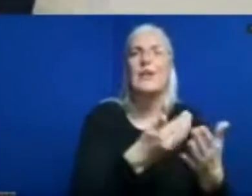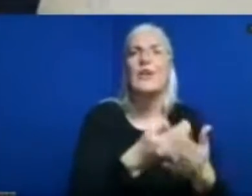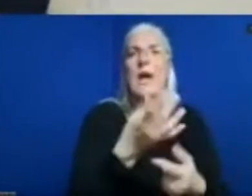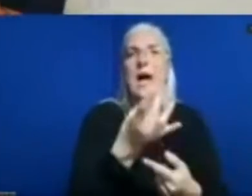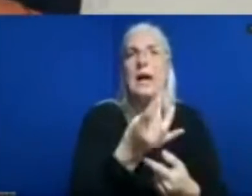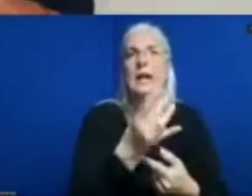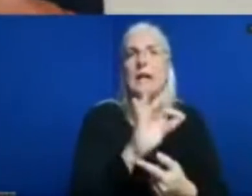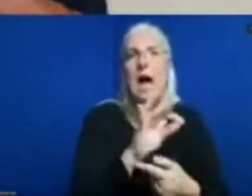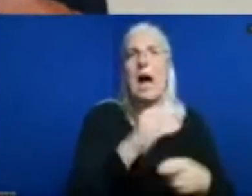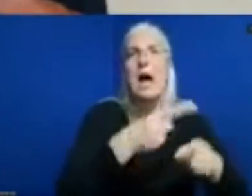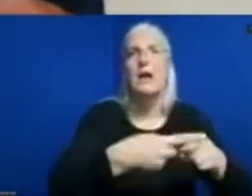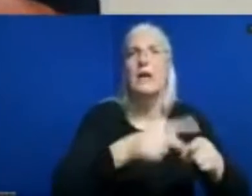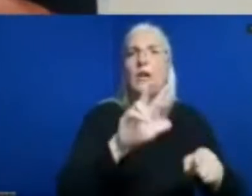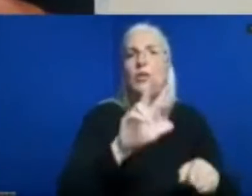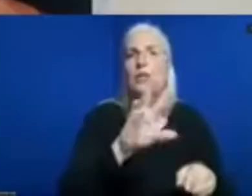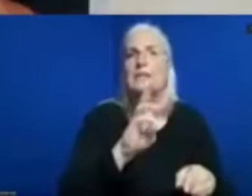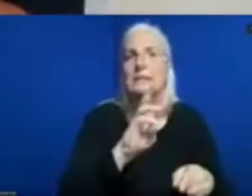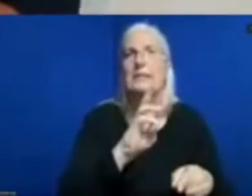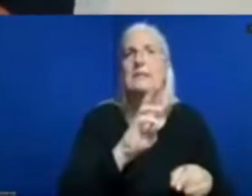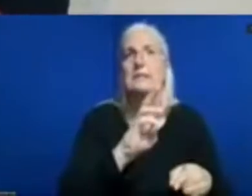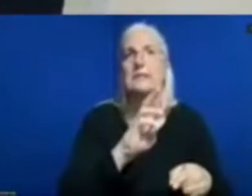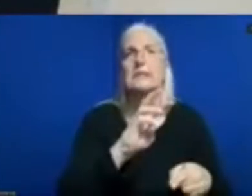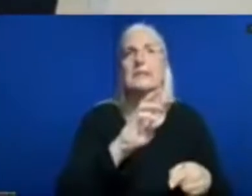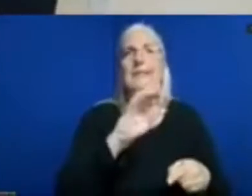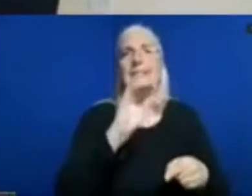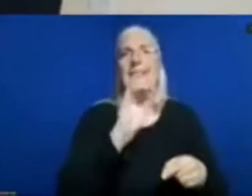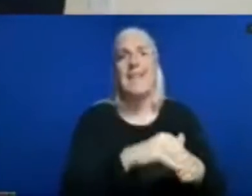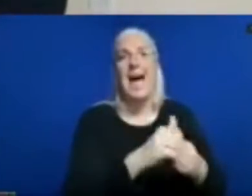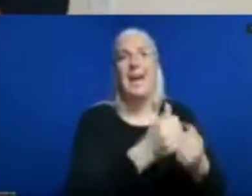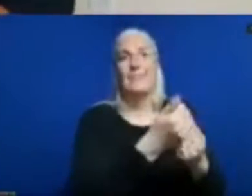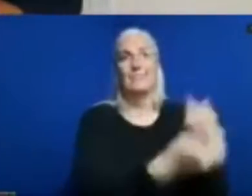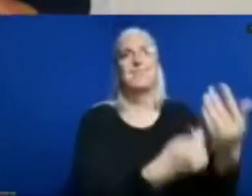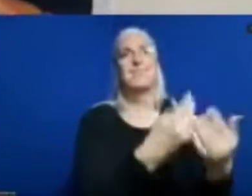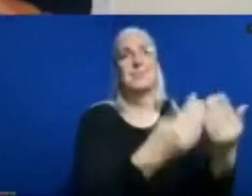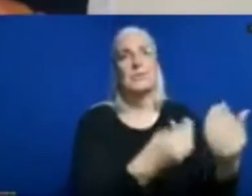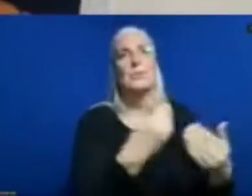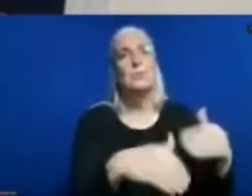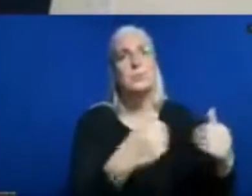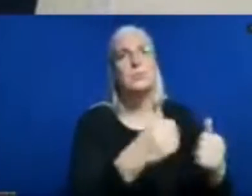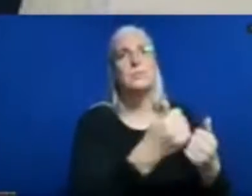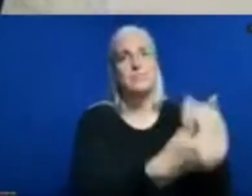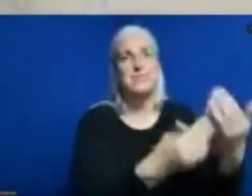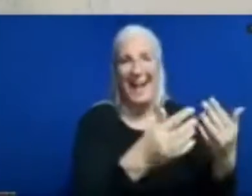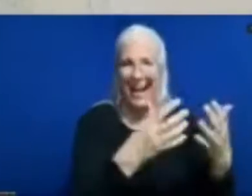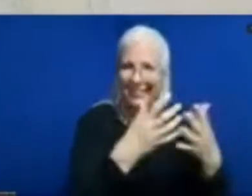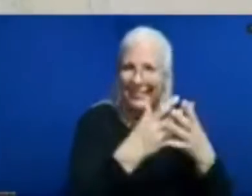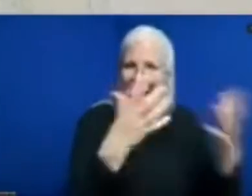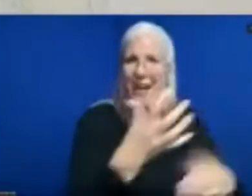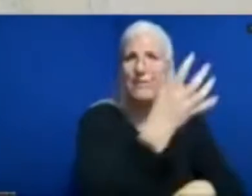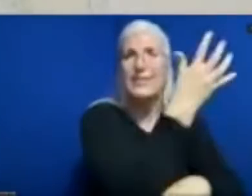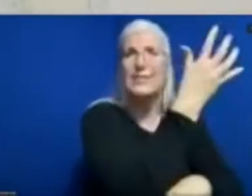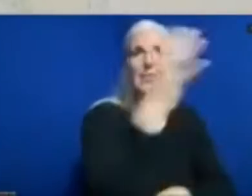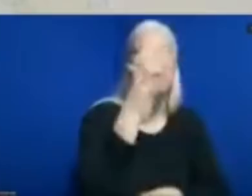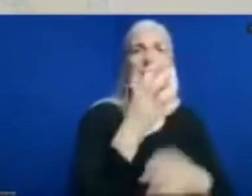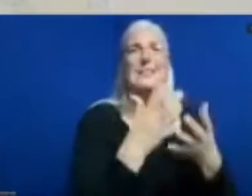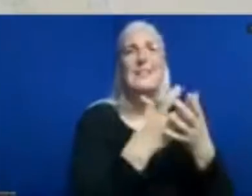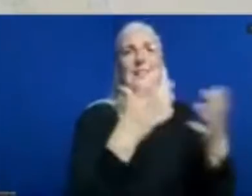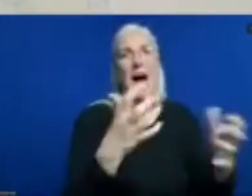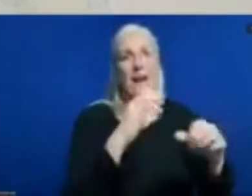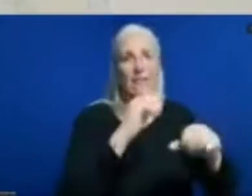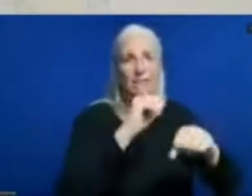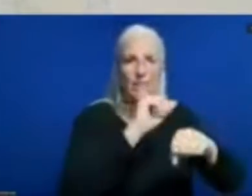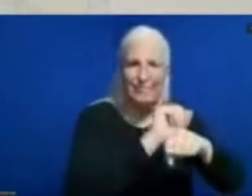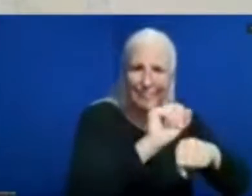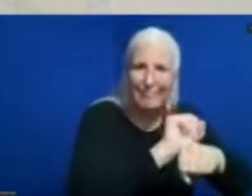been very active. A lot of heavy fuels, very difficult topography to work in. We did conduct a firing operation a few days ago